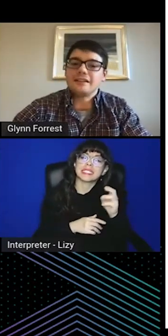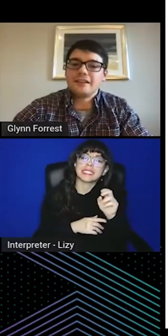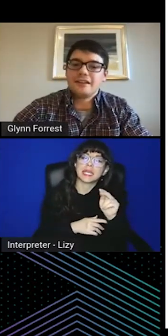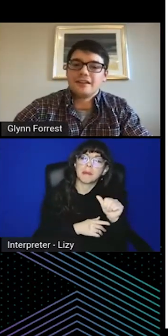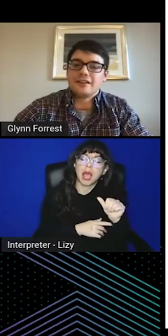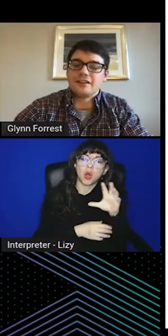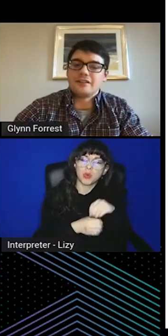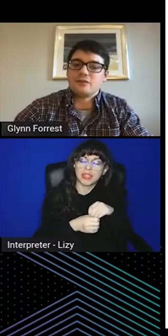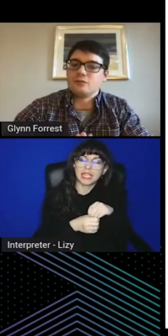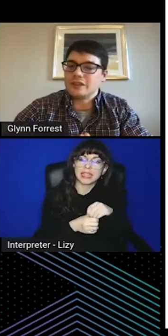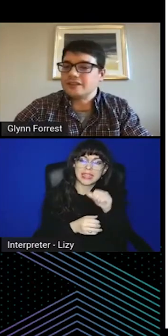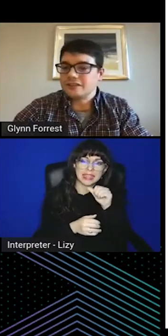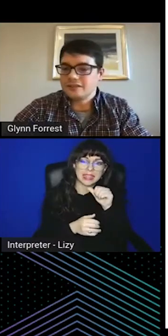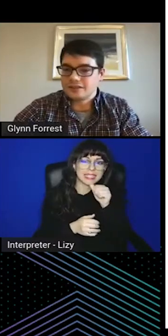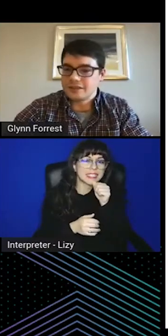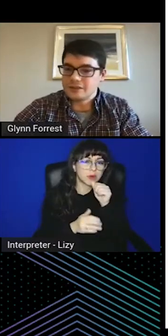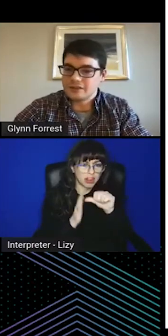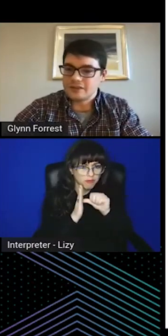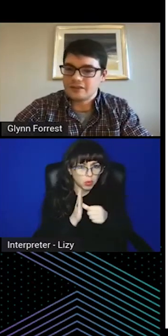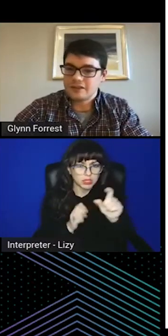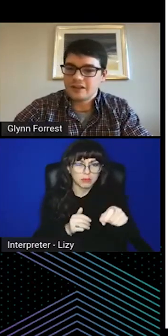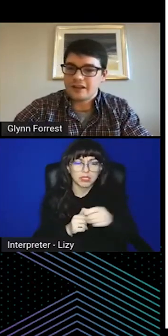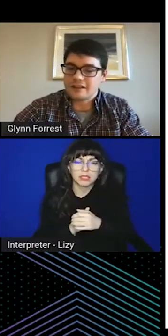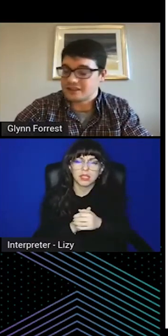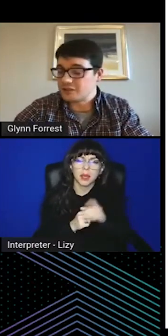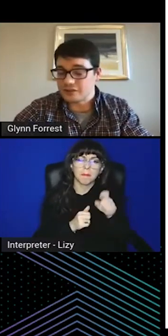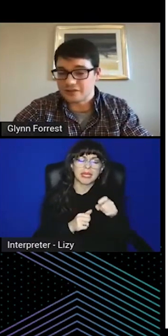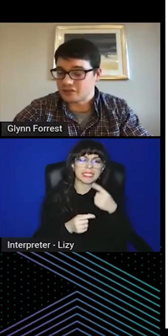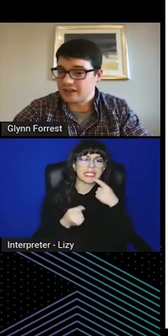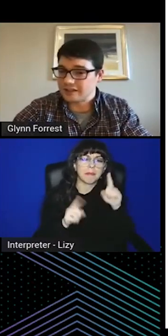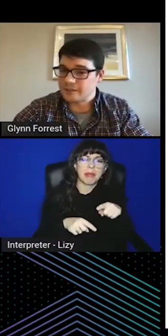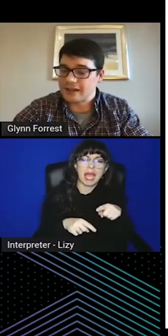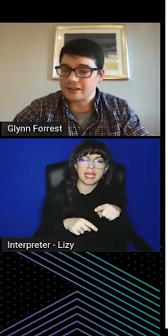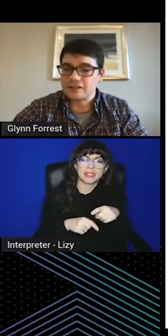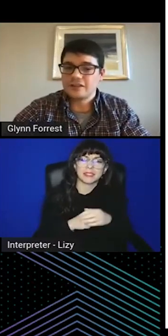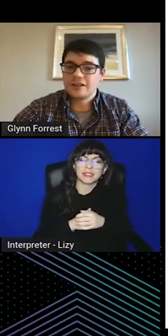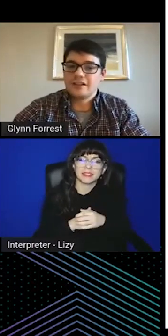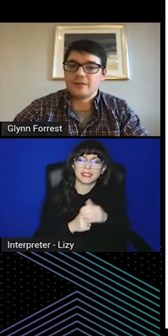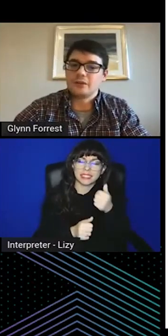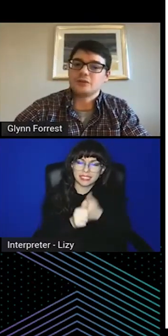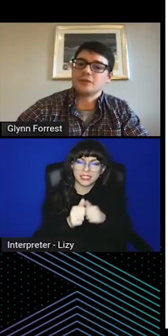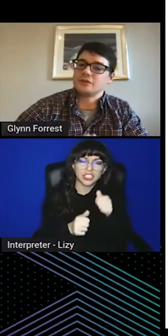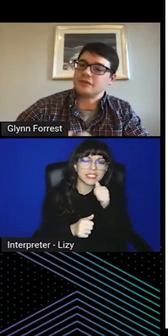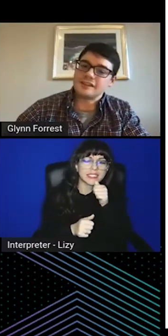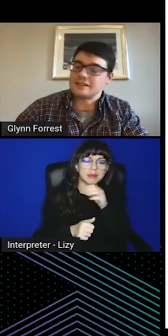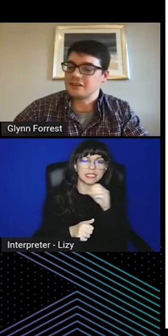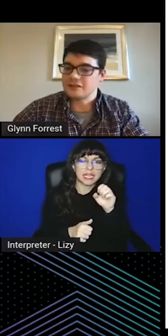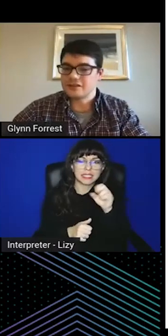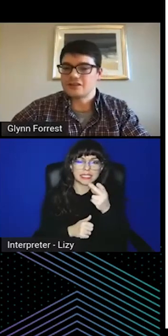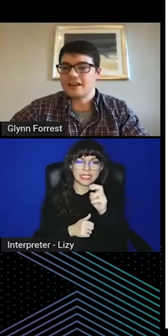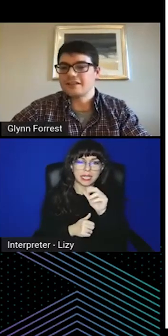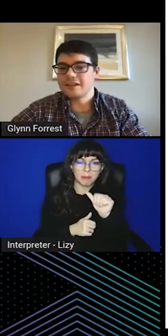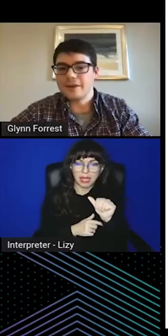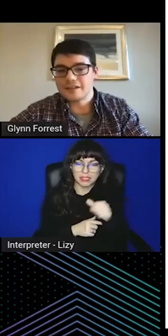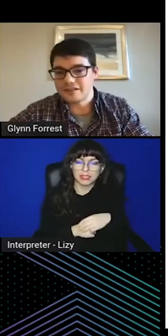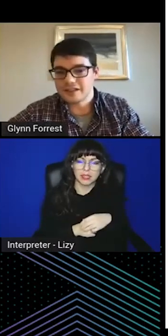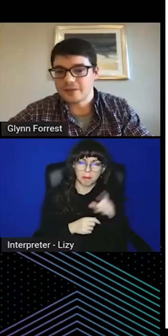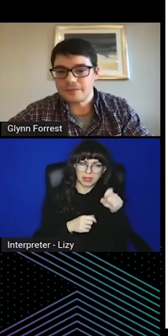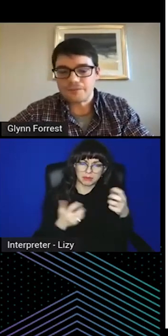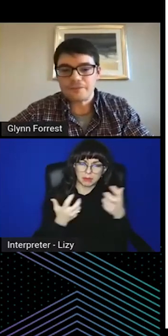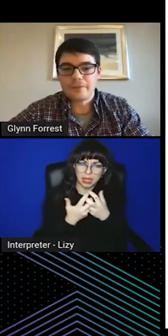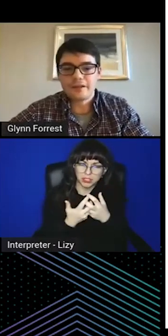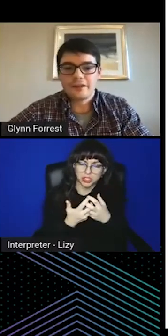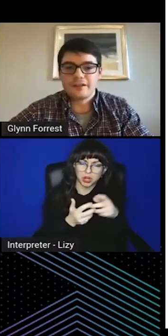command that reads schemas and secrets and check they match. And we also want to write secrets and check that they match the